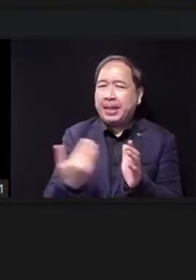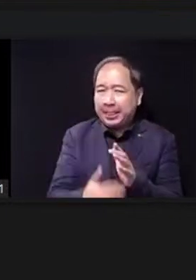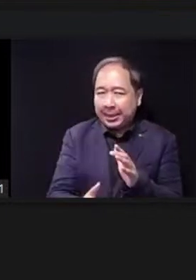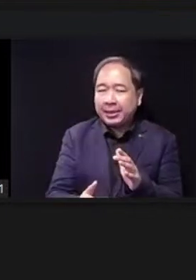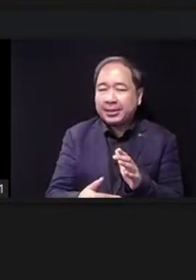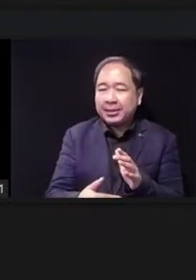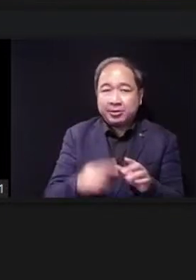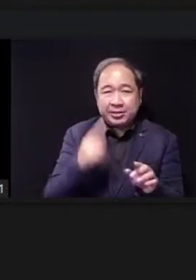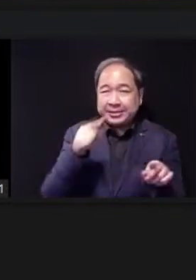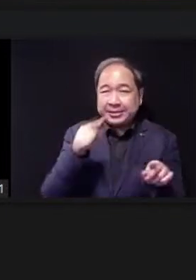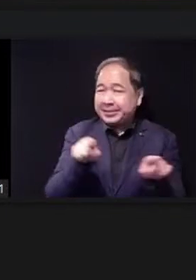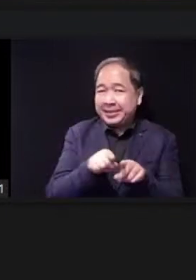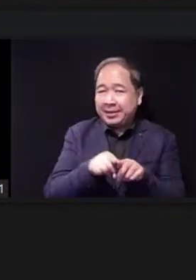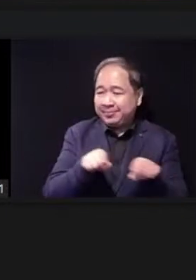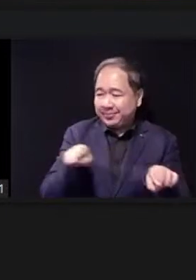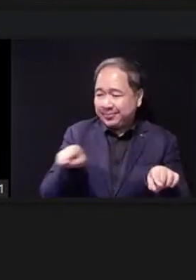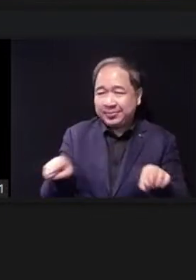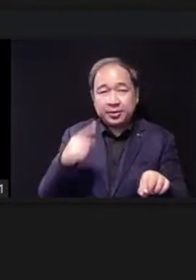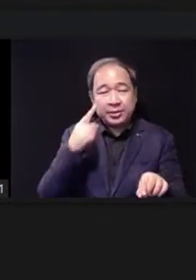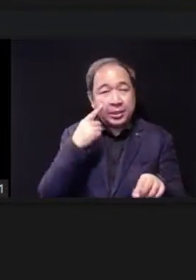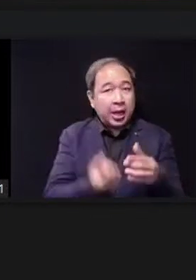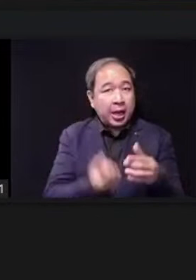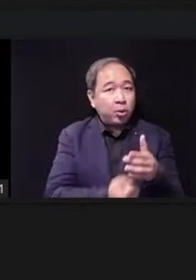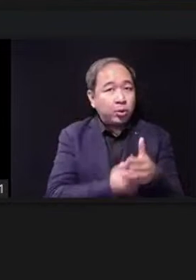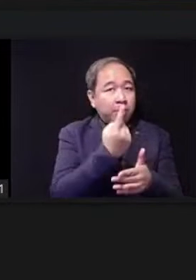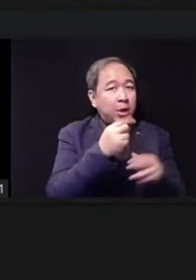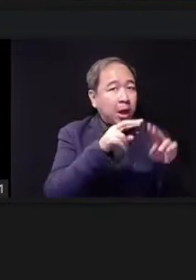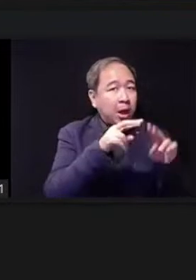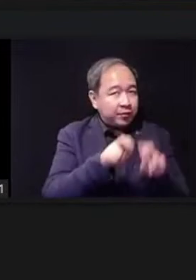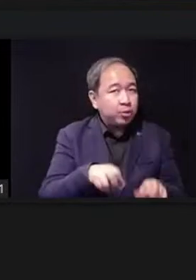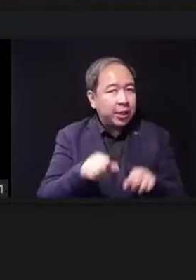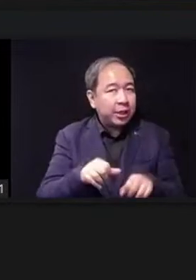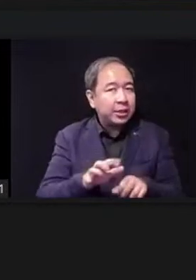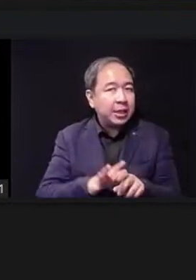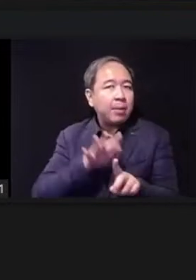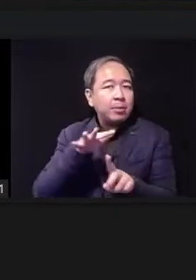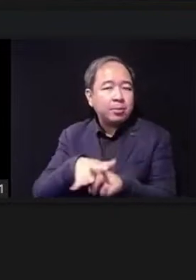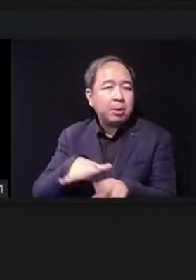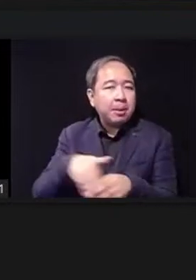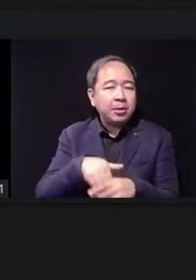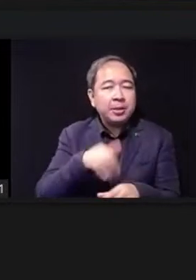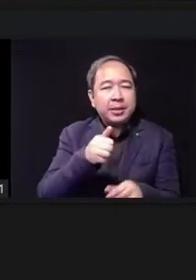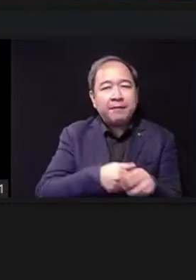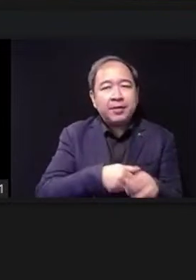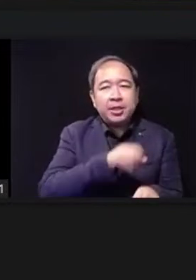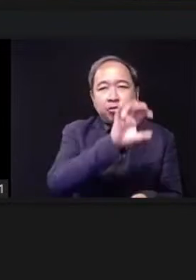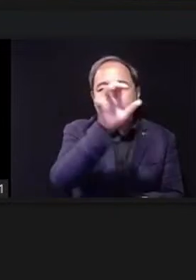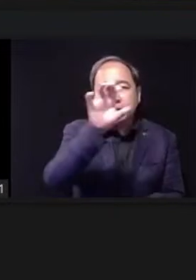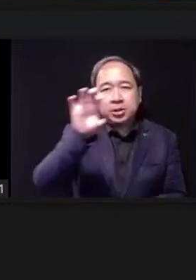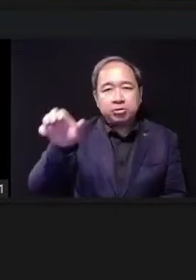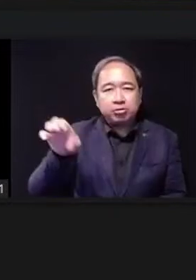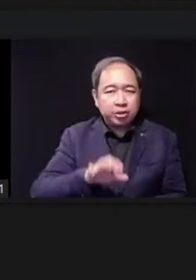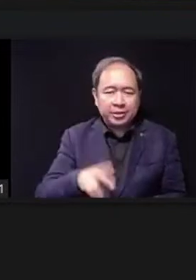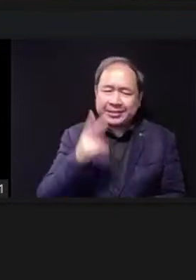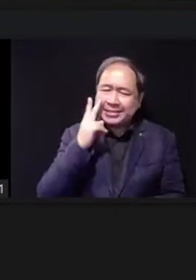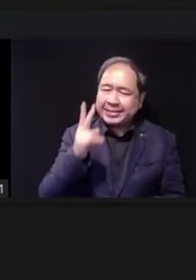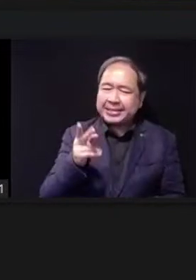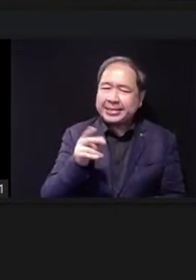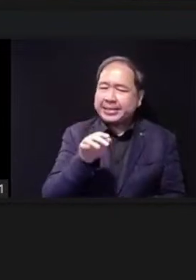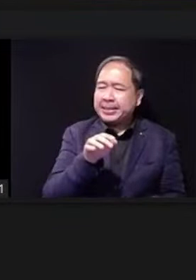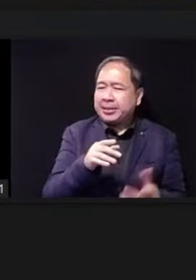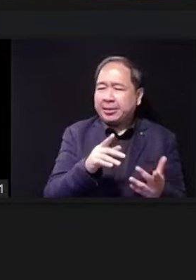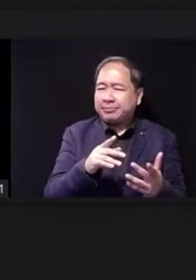the outcomes of the reviews are applicable to those members of each region. And so we kind of actually find it a bit redundant as